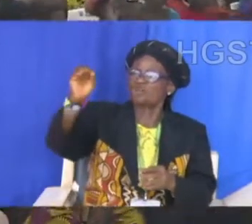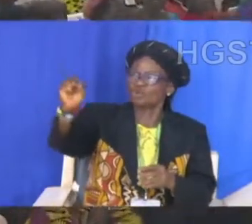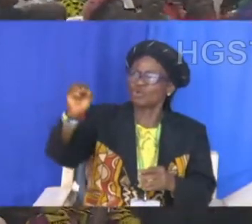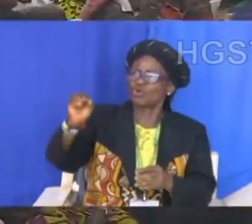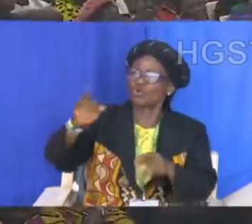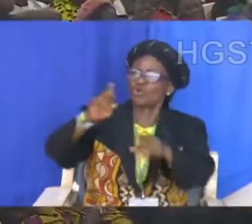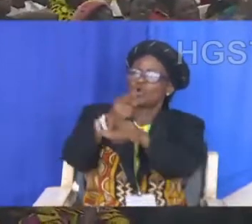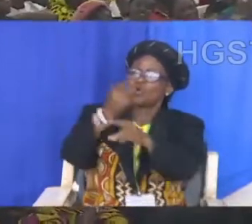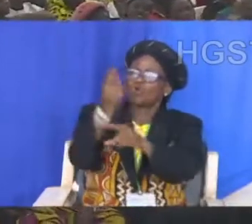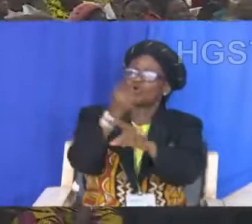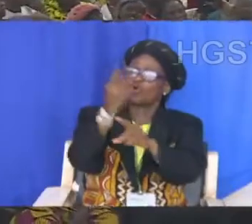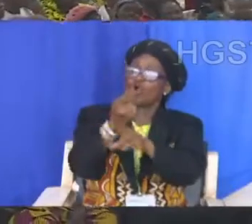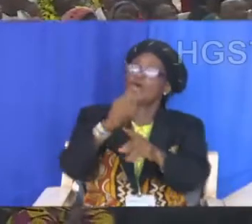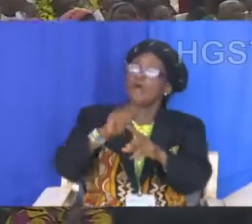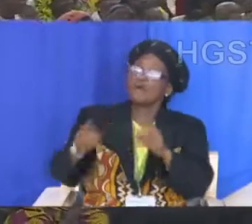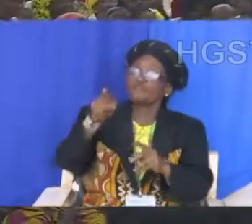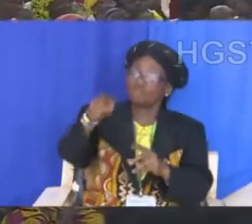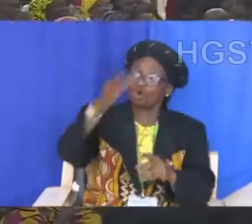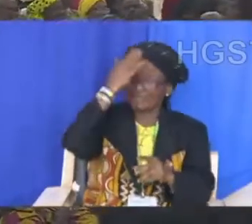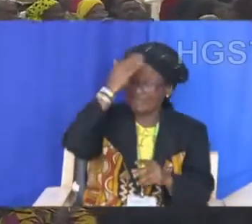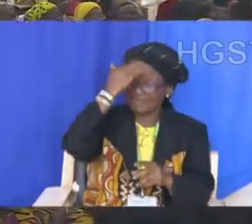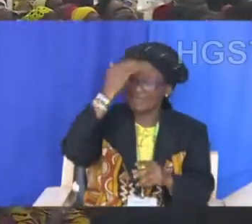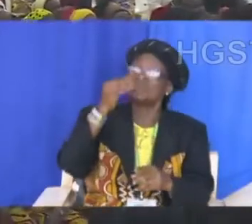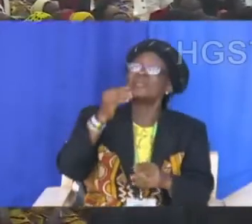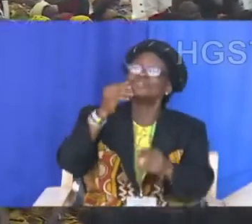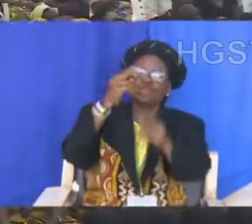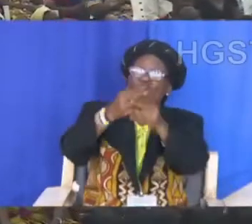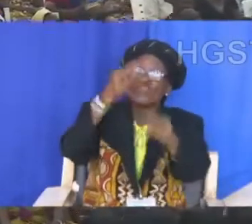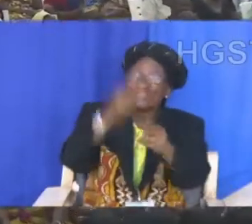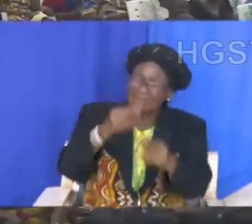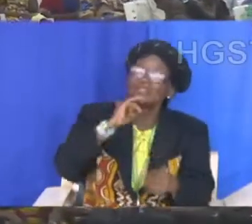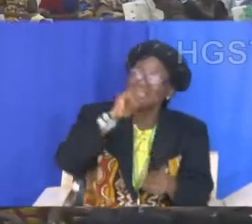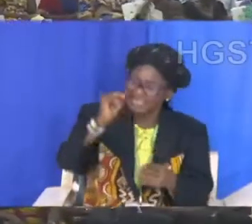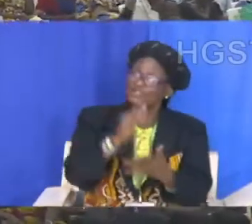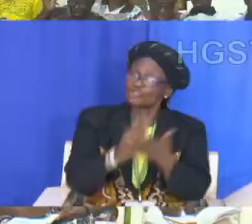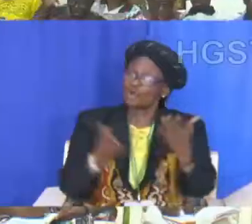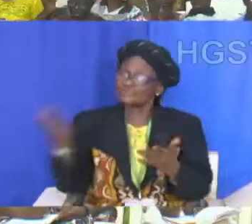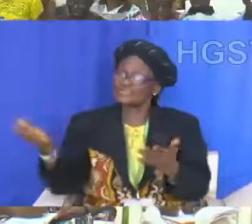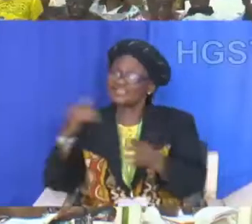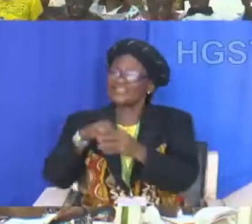You are a member of the family of the Most High God.